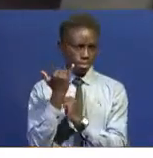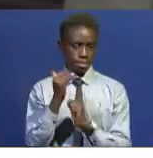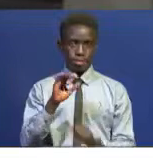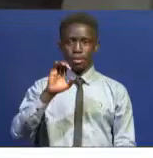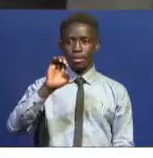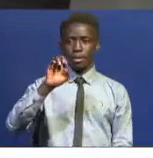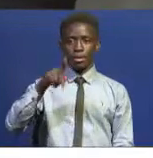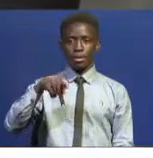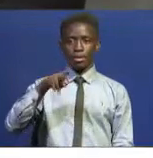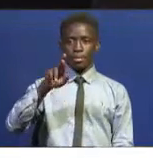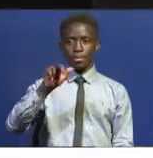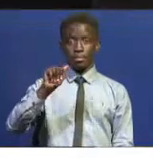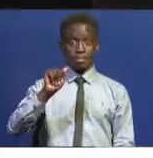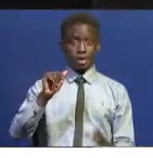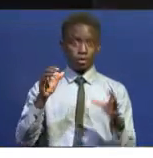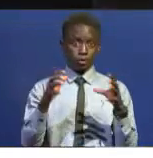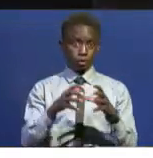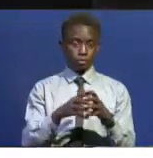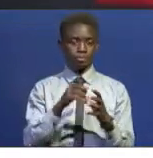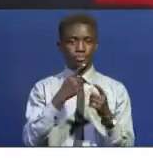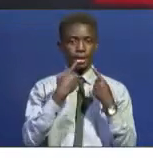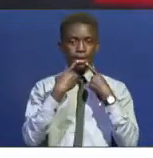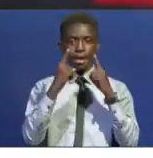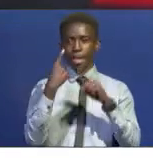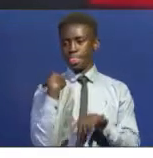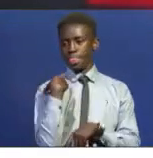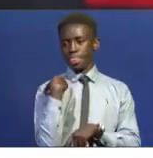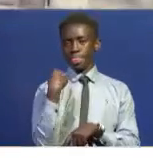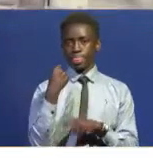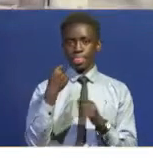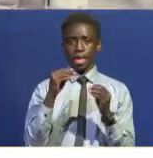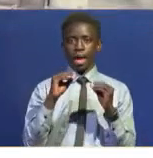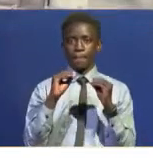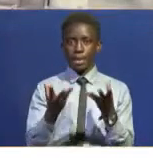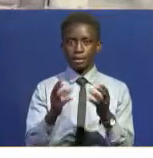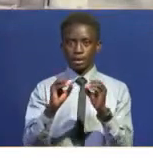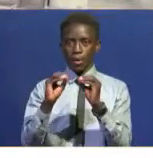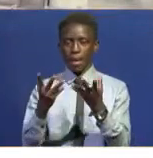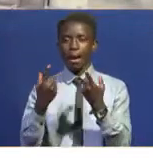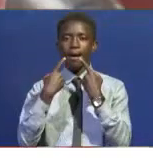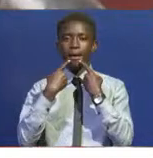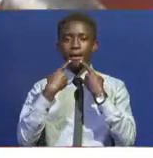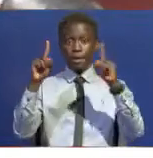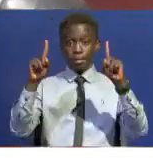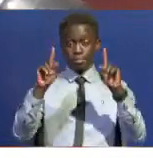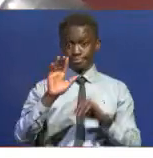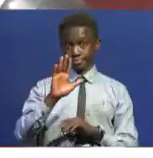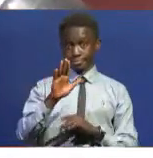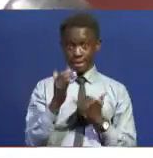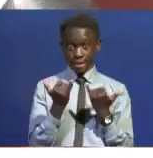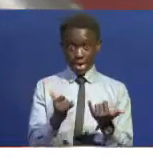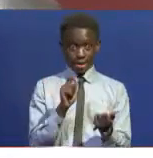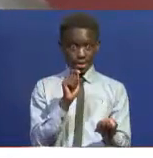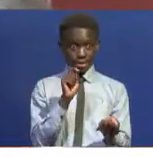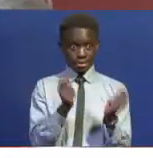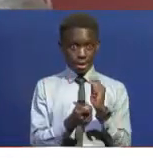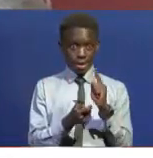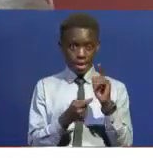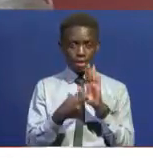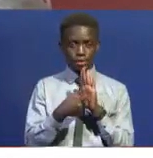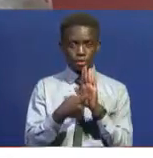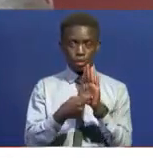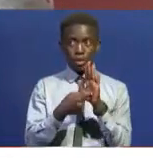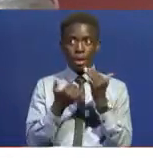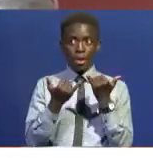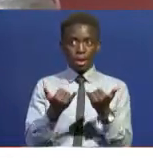and Petroleum Regulatory Authority's latest price review. This adjustment marks one of the most